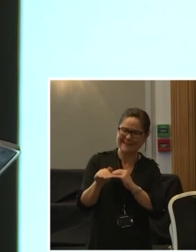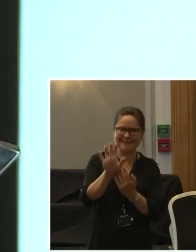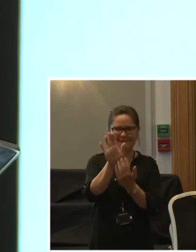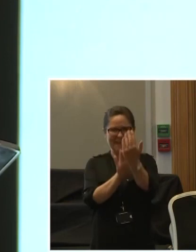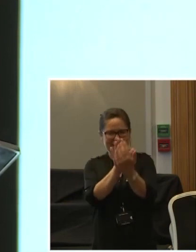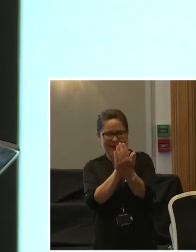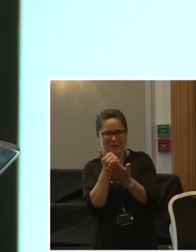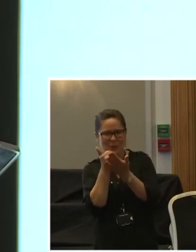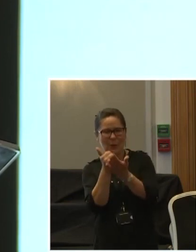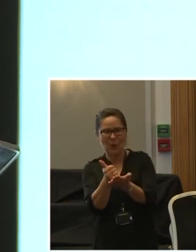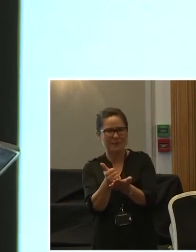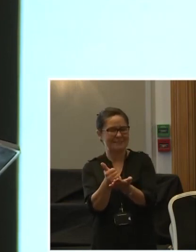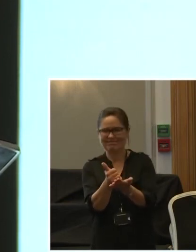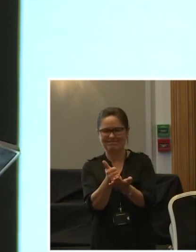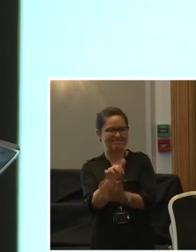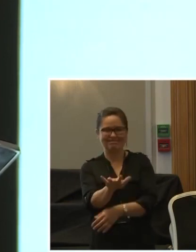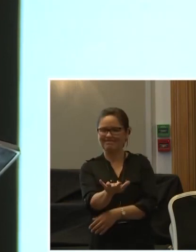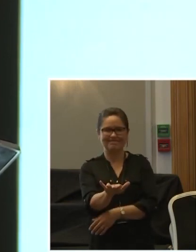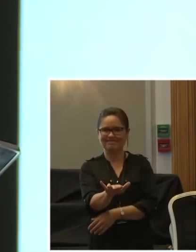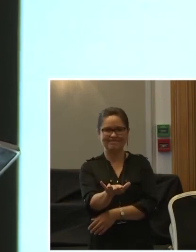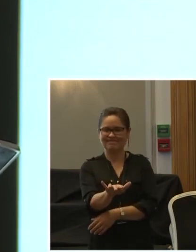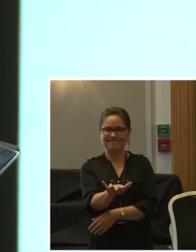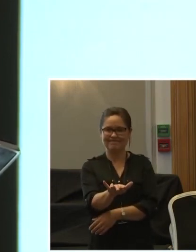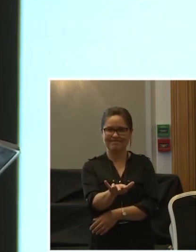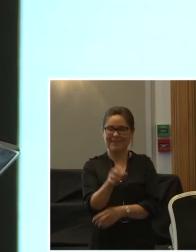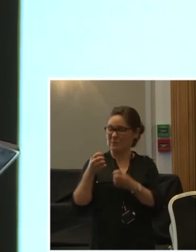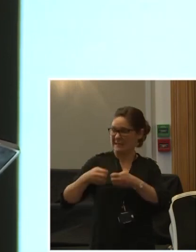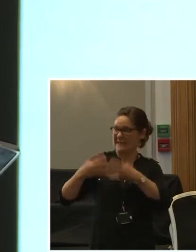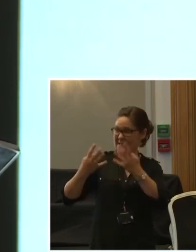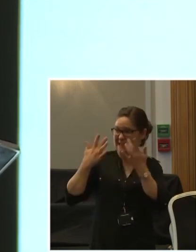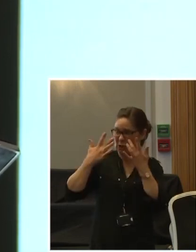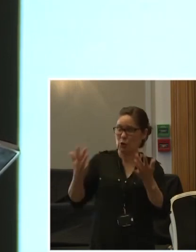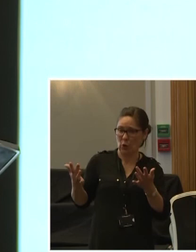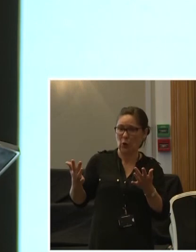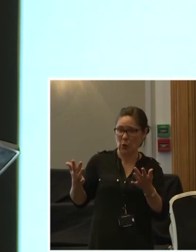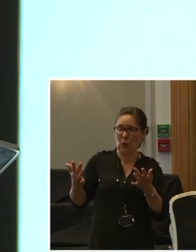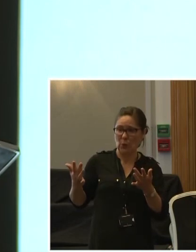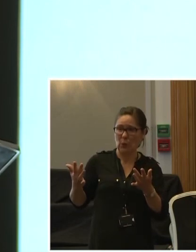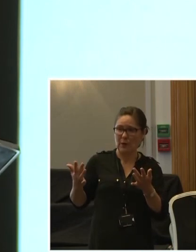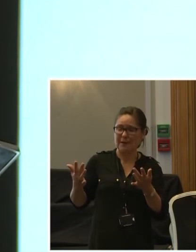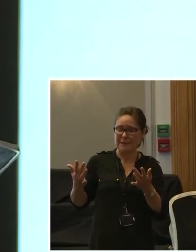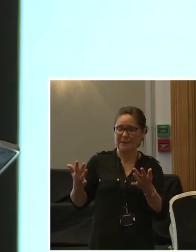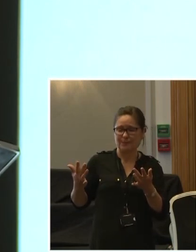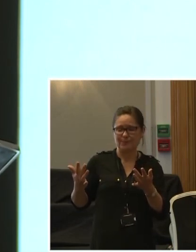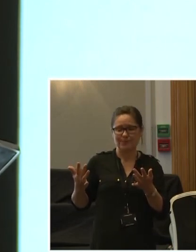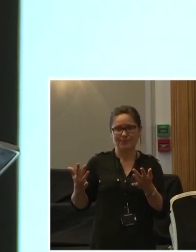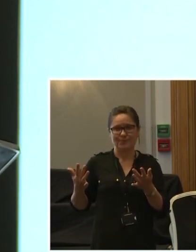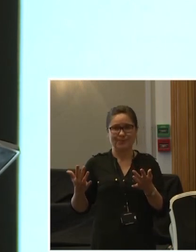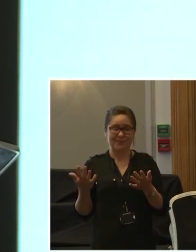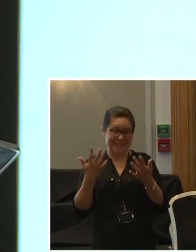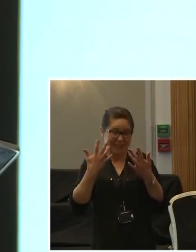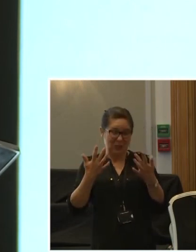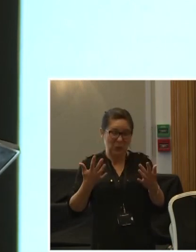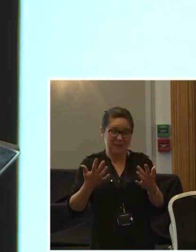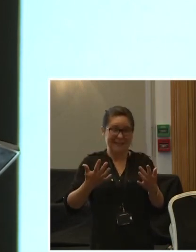support being not there and the sort of figures that you're showing. And I think it definitely reflects that having someone there as a